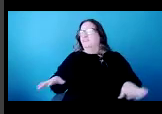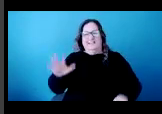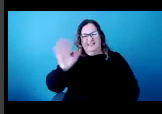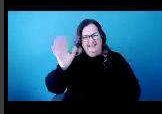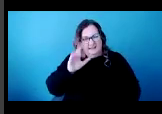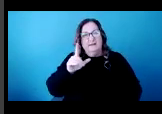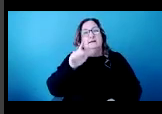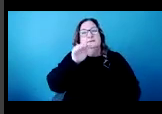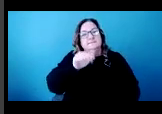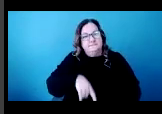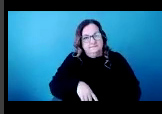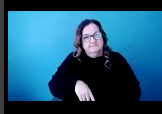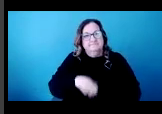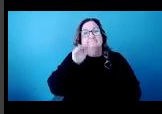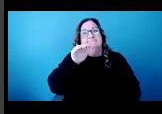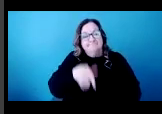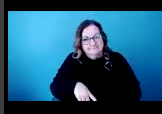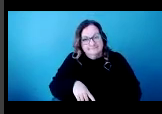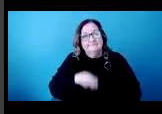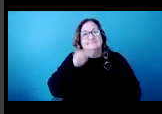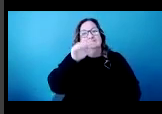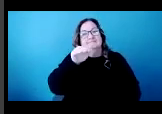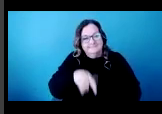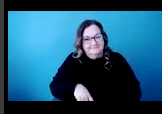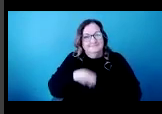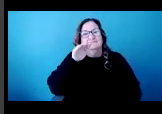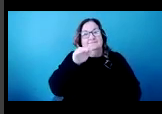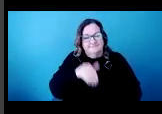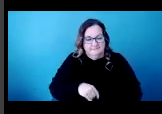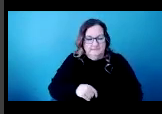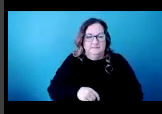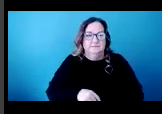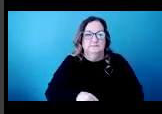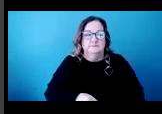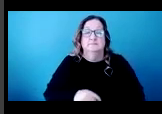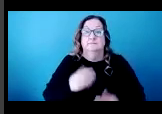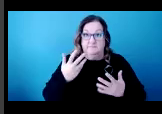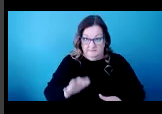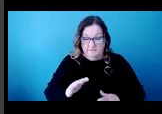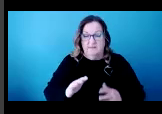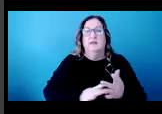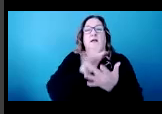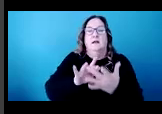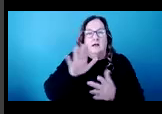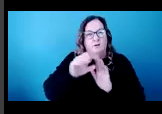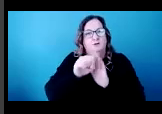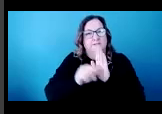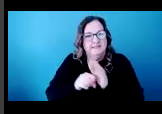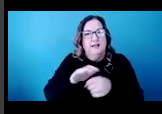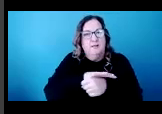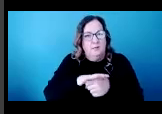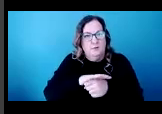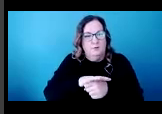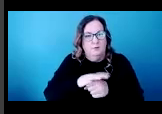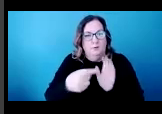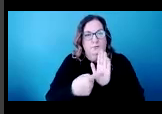you anywhere, then you contact your state or local representatives, because the first thing that they're going to ask you if it's an issue at